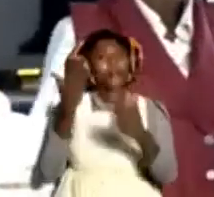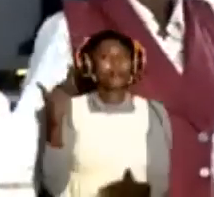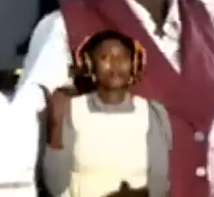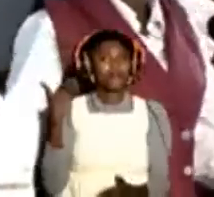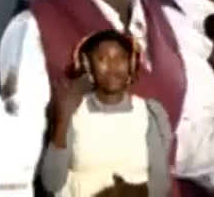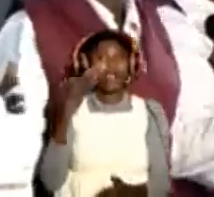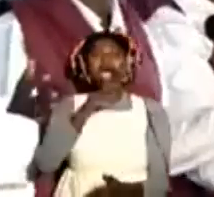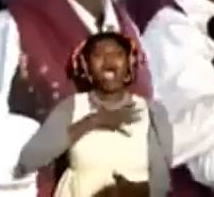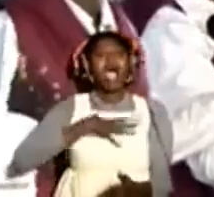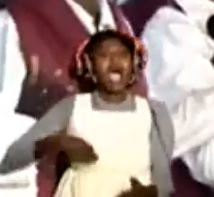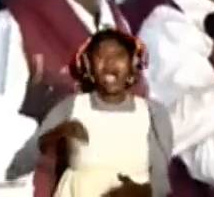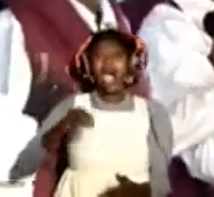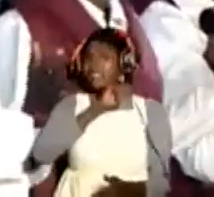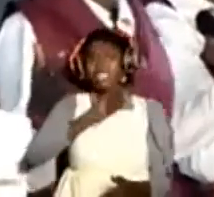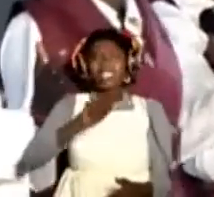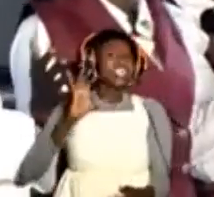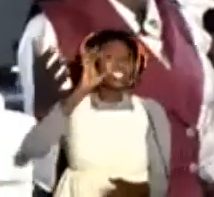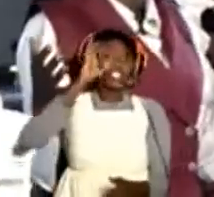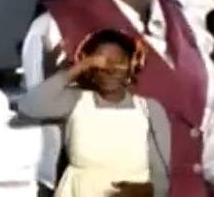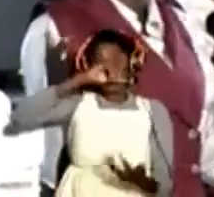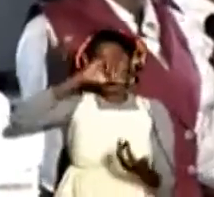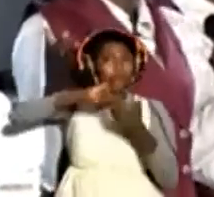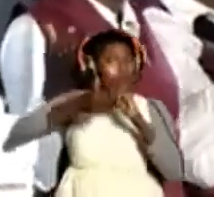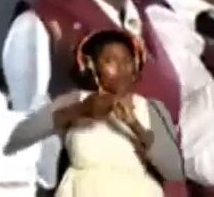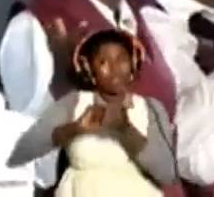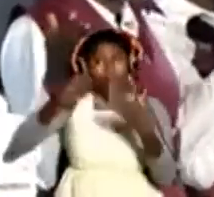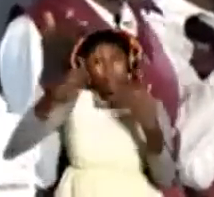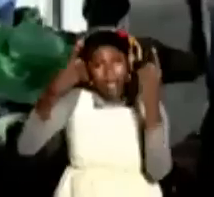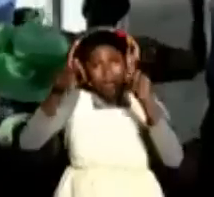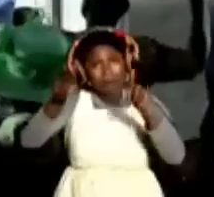And a strange affection is coming on your heart.